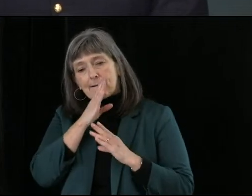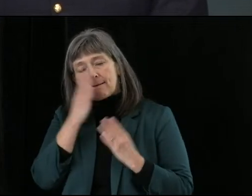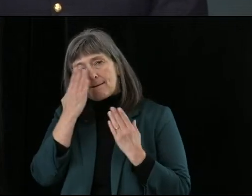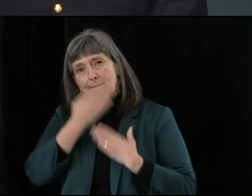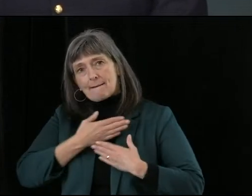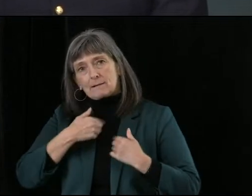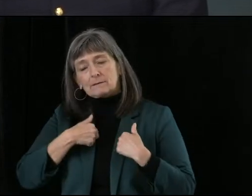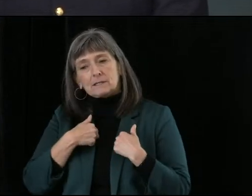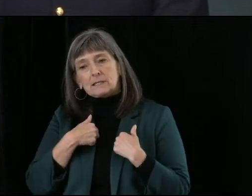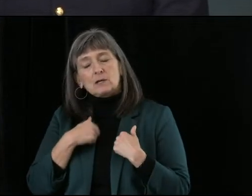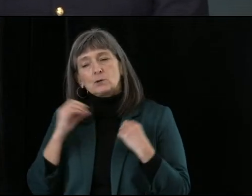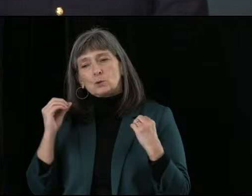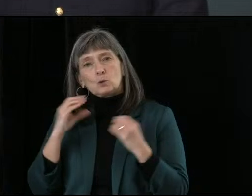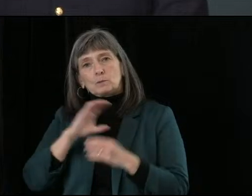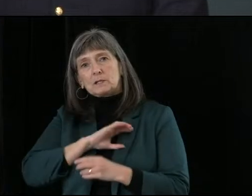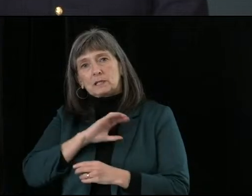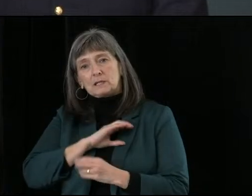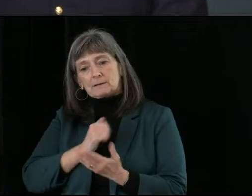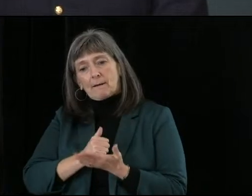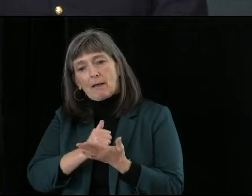without police intervention.